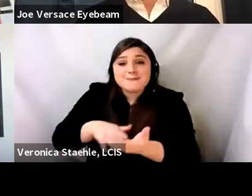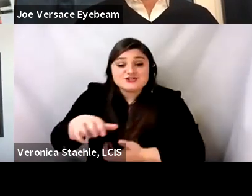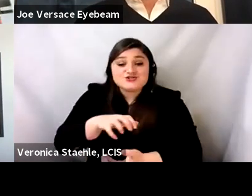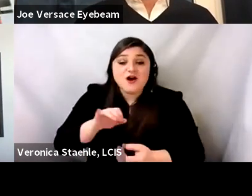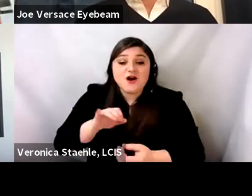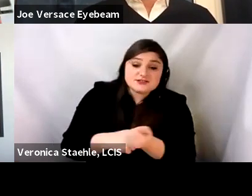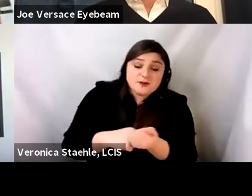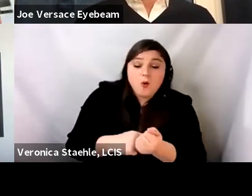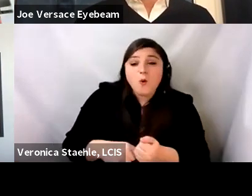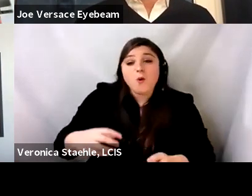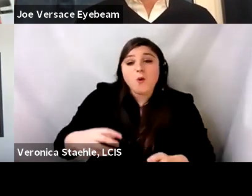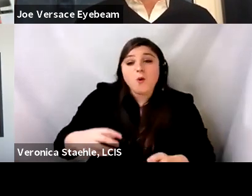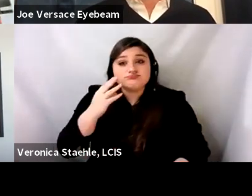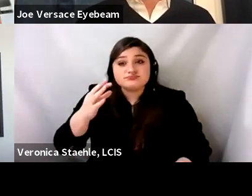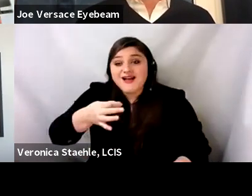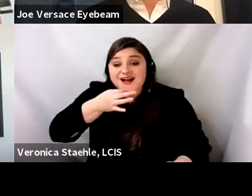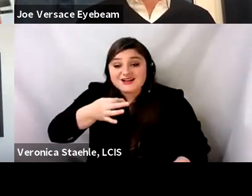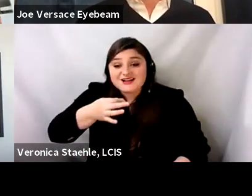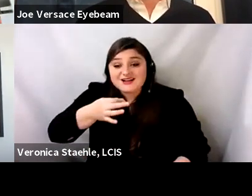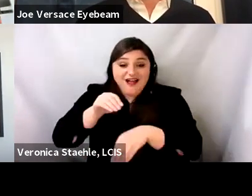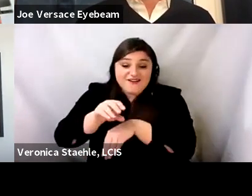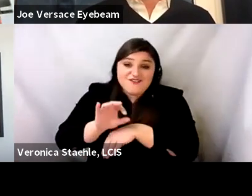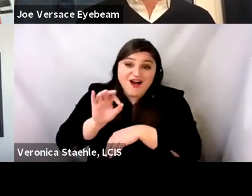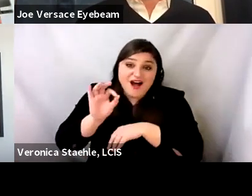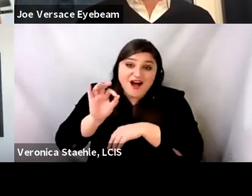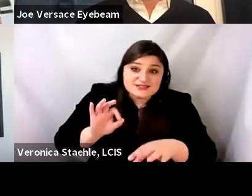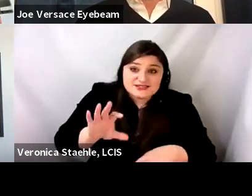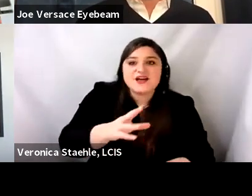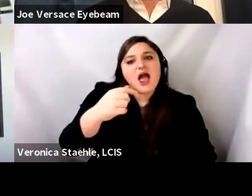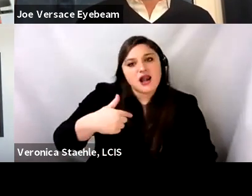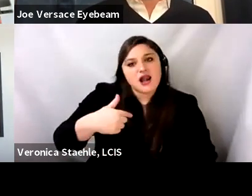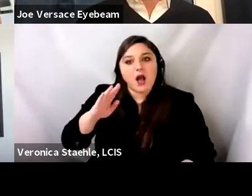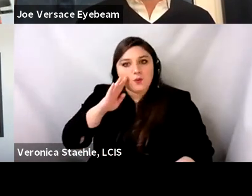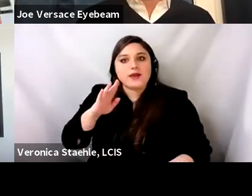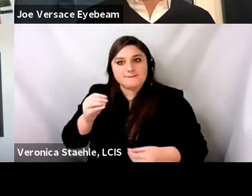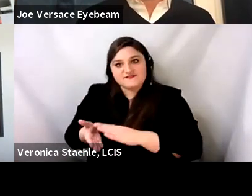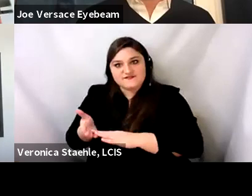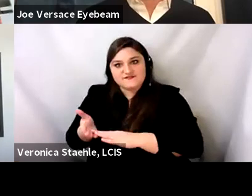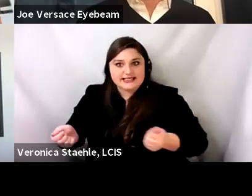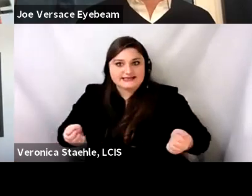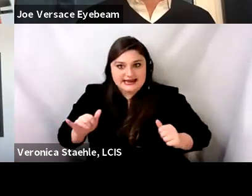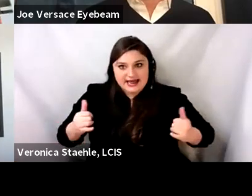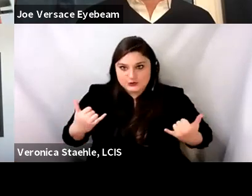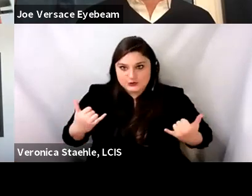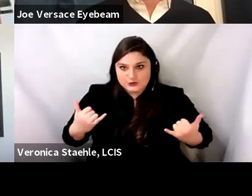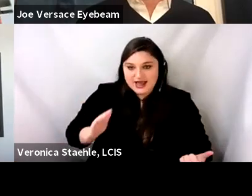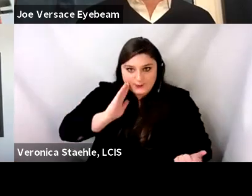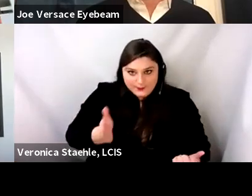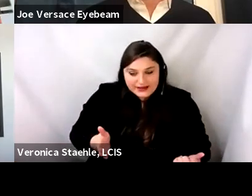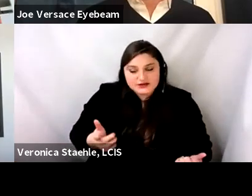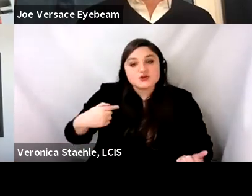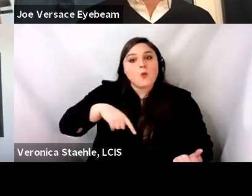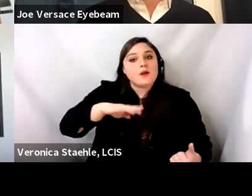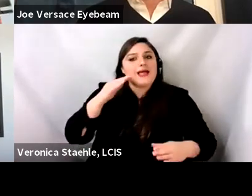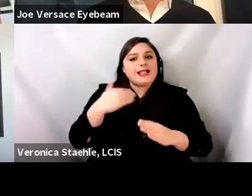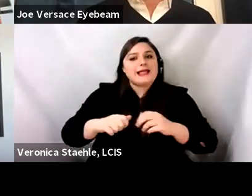survey to gauge your interest and find out what you'd like to talk about that will appear in an email in your inbox shortly. If you are a board